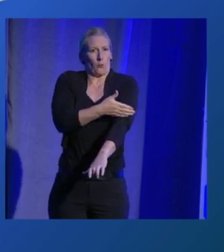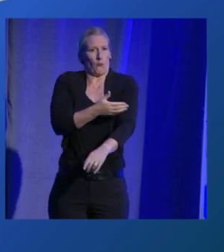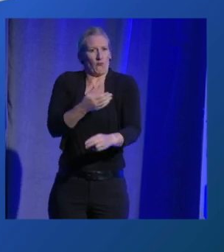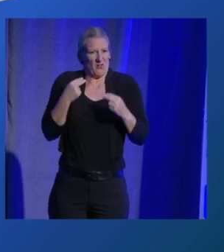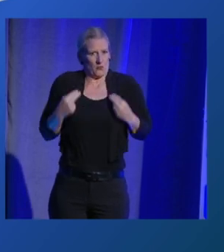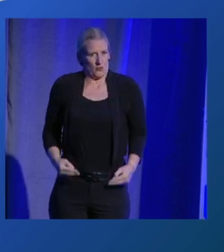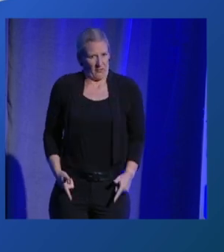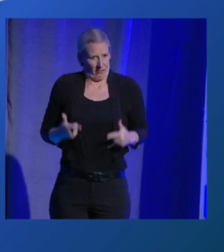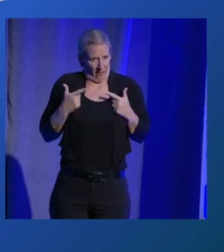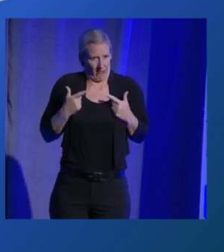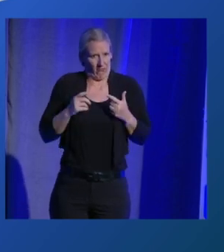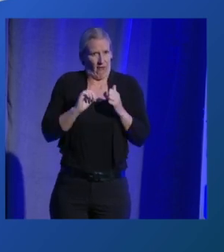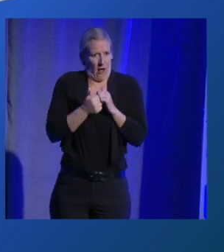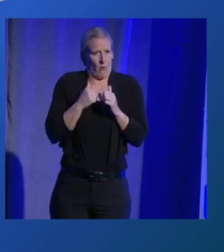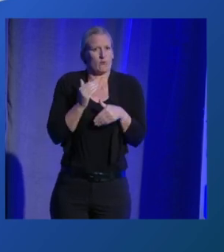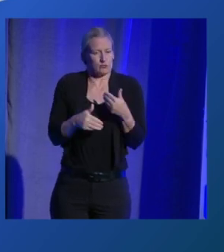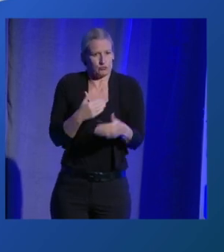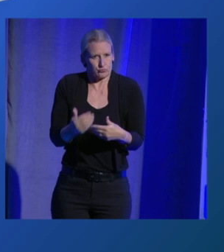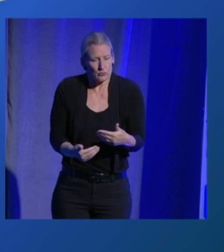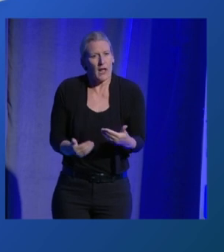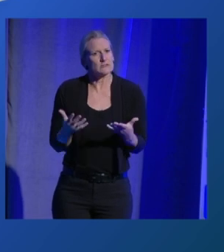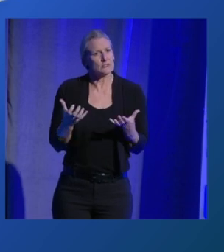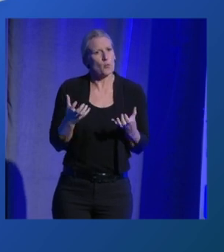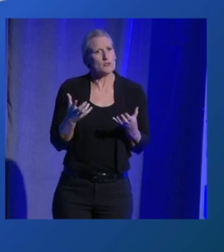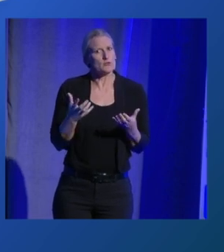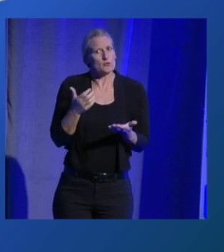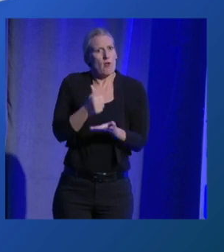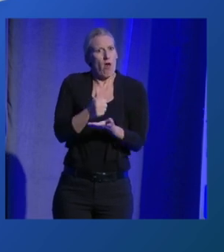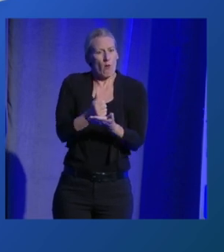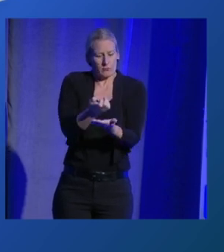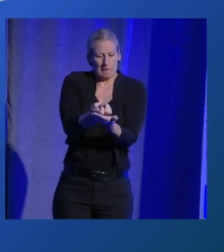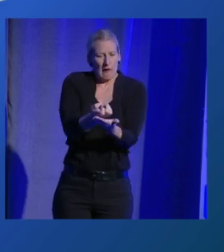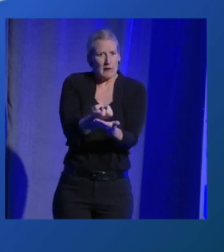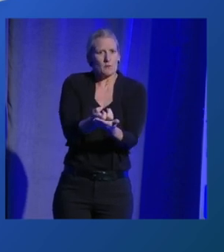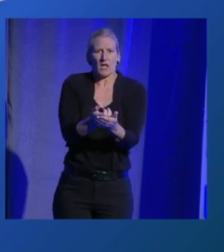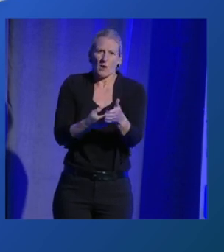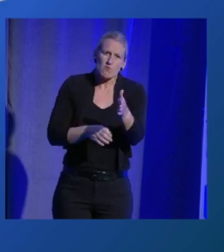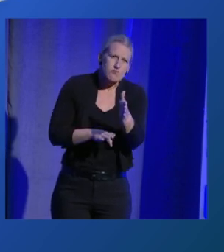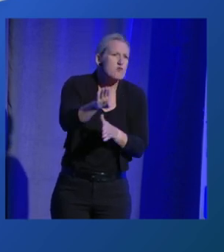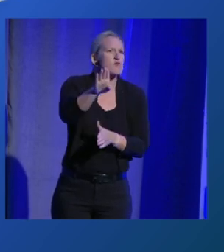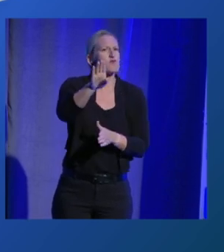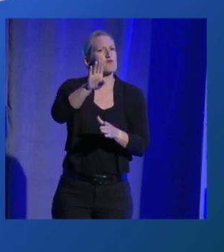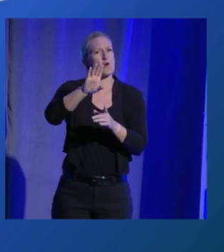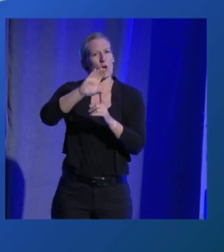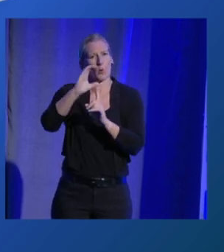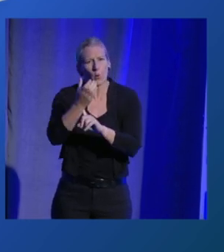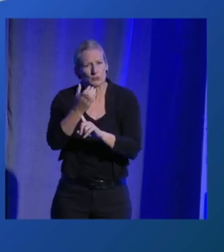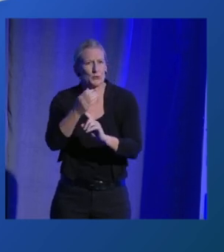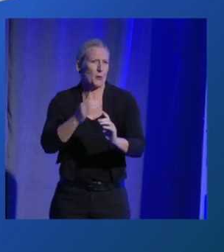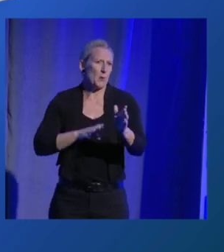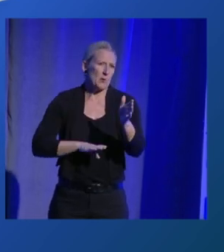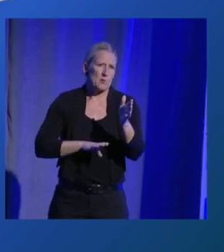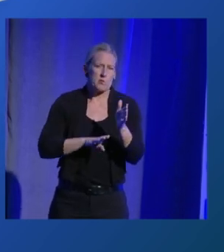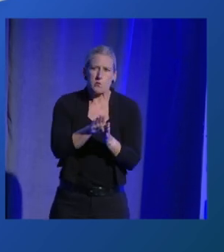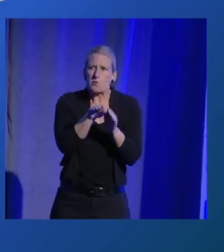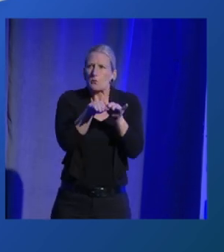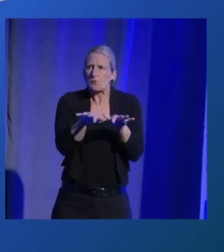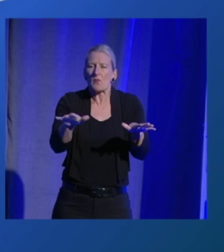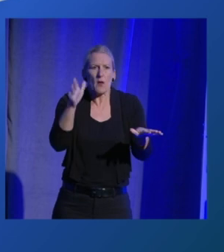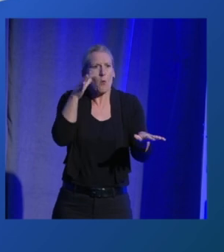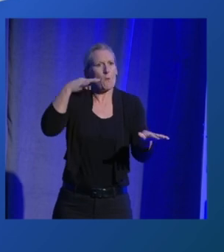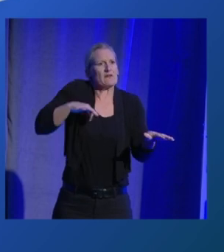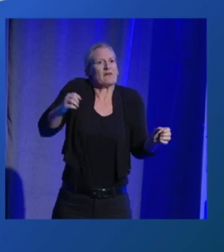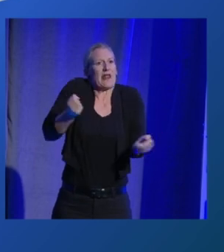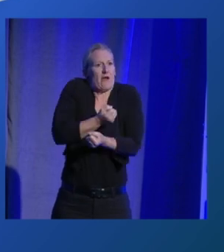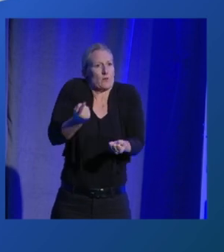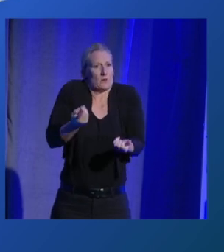works to build and sustain a thriving economy and culture that benefits all St louisans before joining